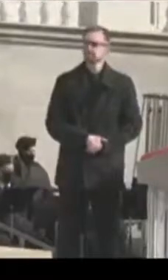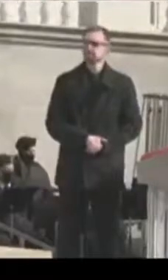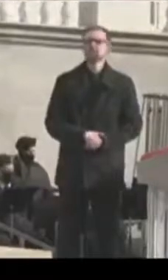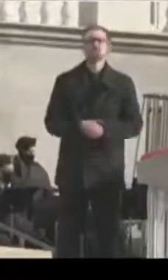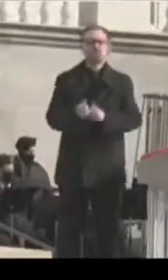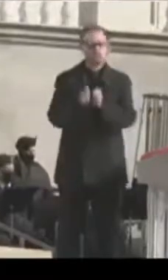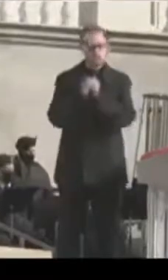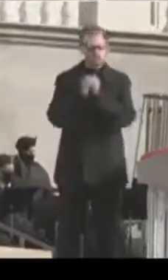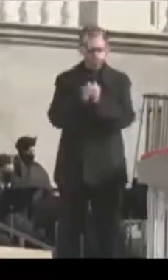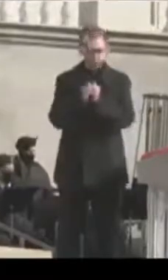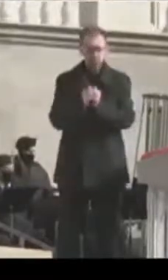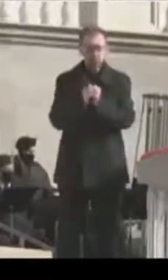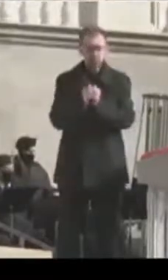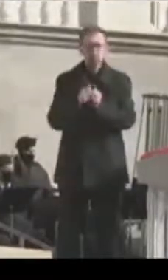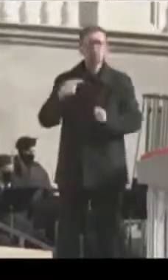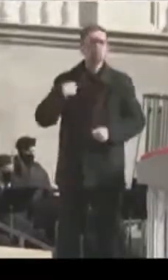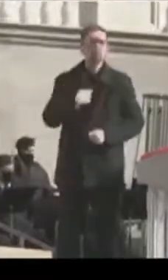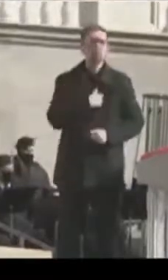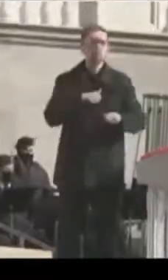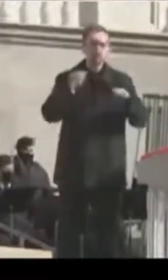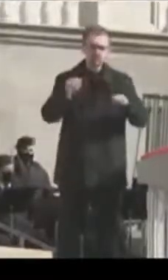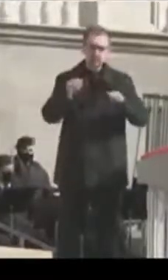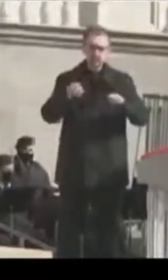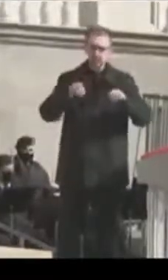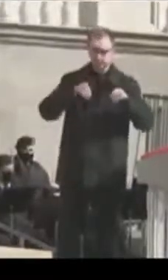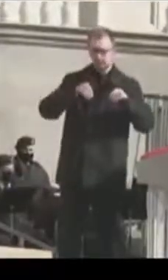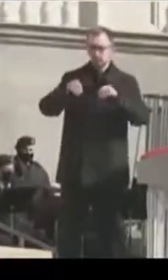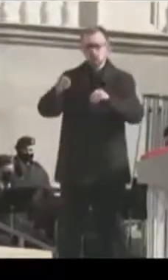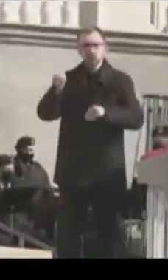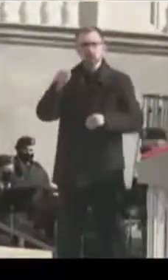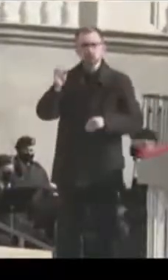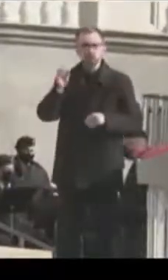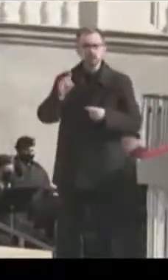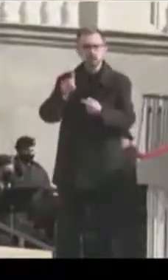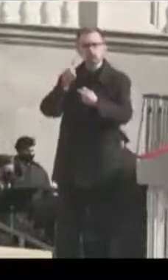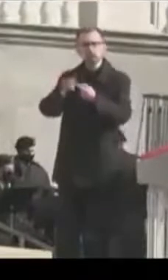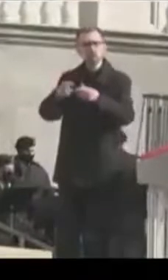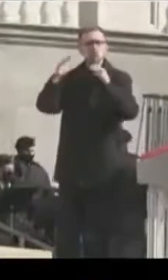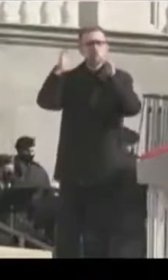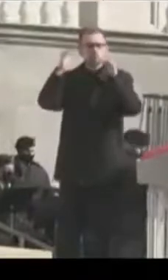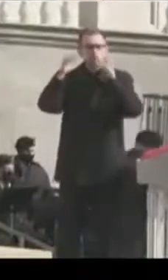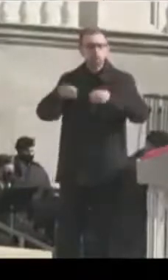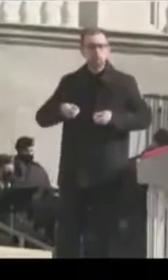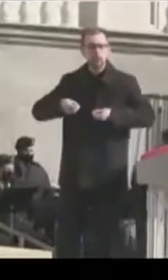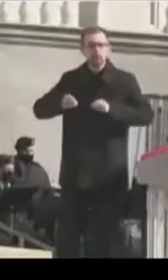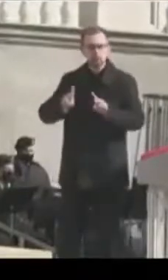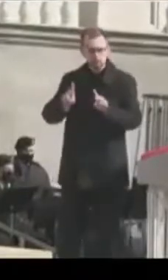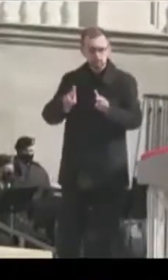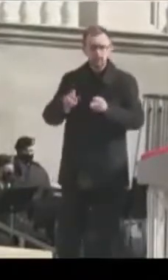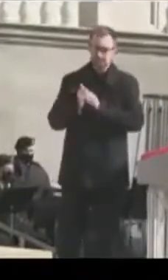Together, we can move Missouri in a direction of hope and opportunity.